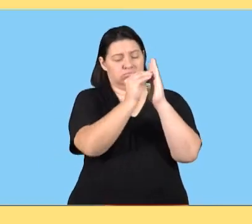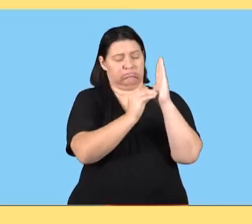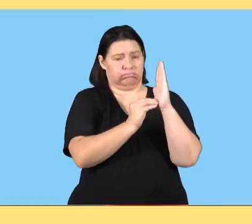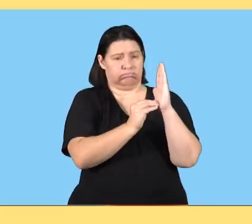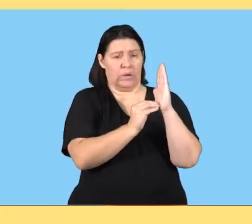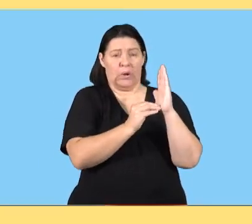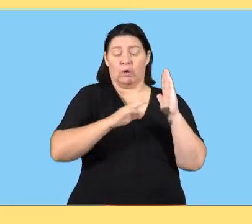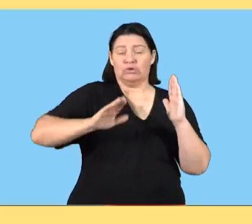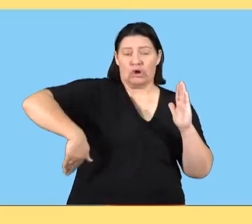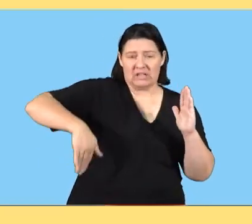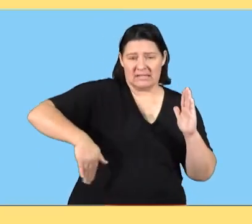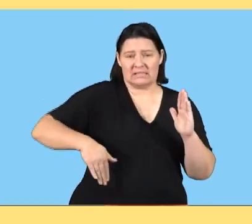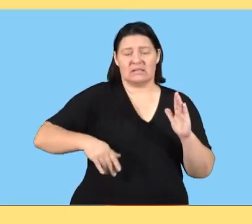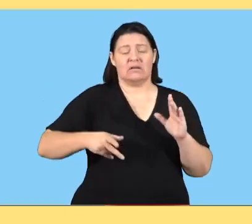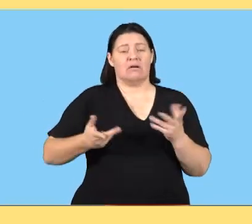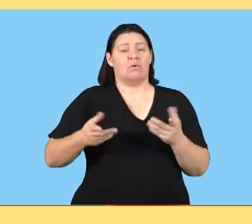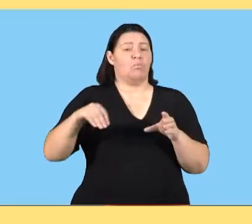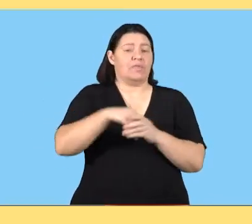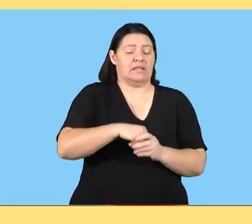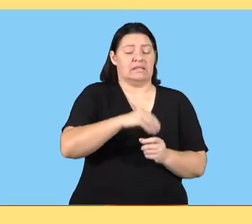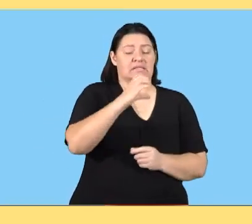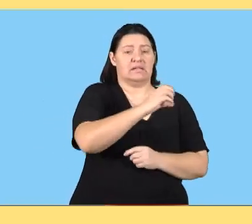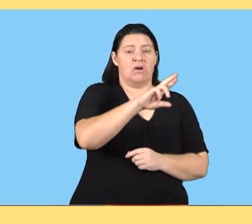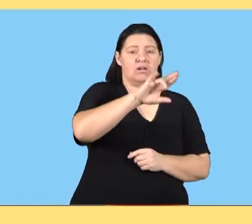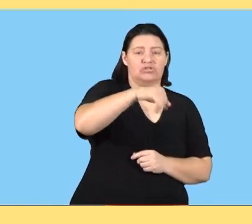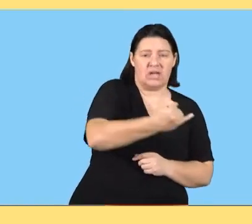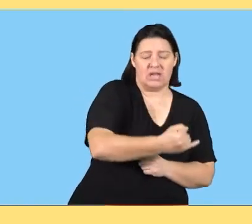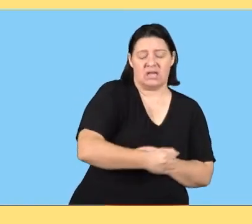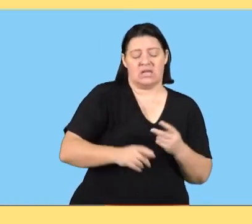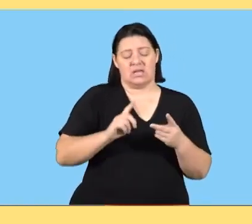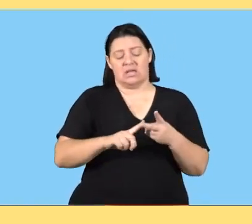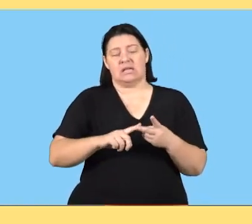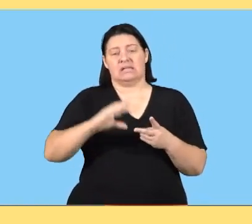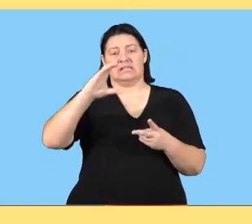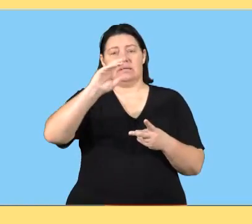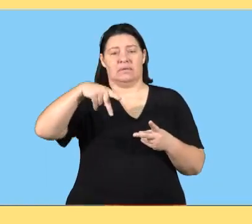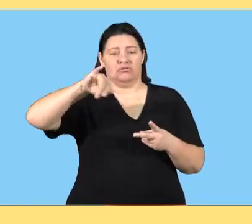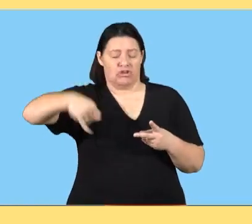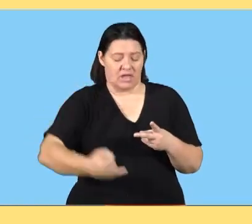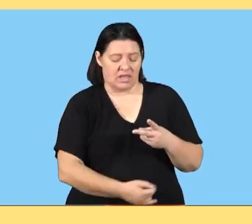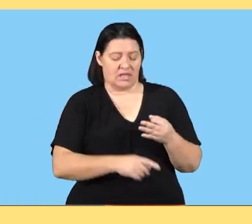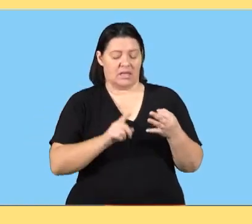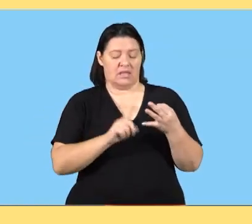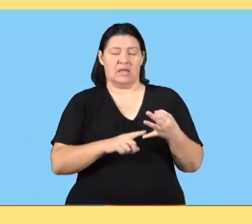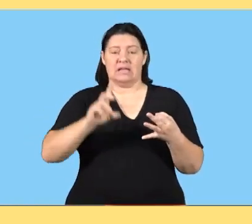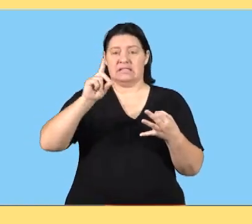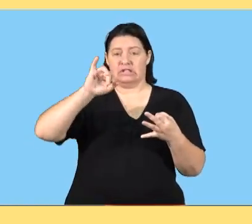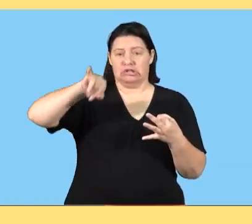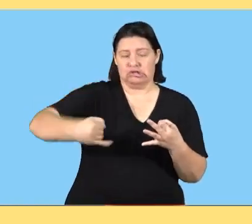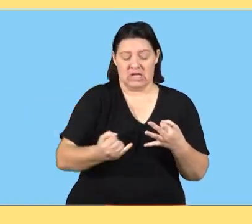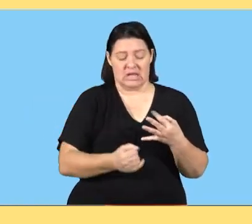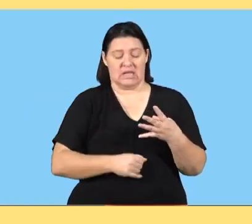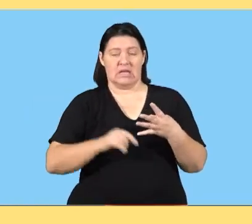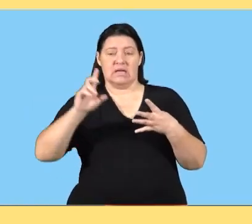recorded in the CRJ, that is your cash receipts journal, the CPJ, cash payments journal, the